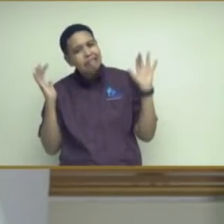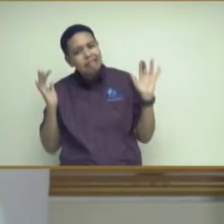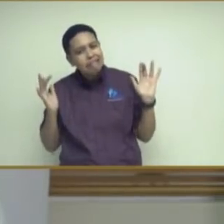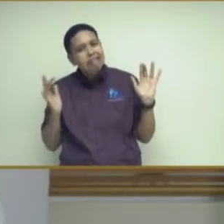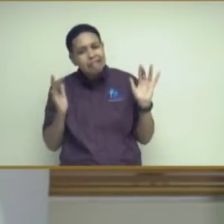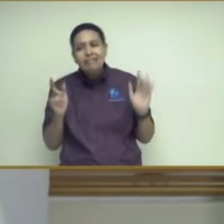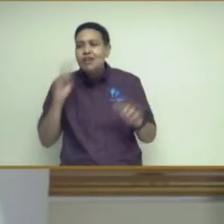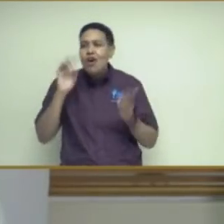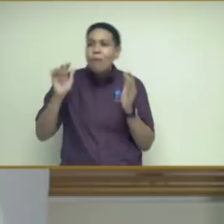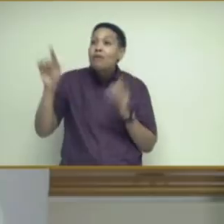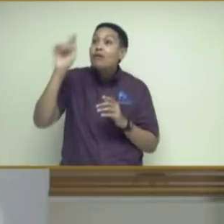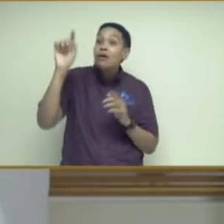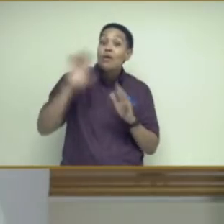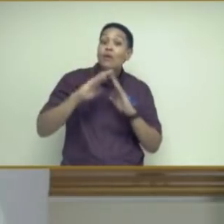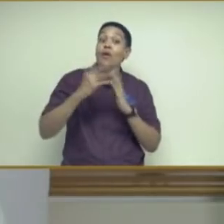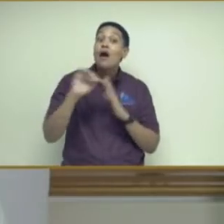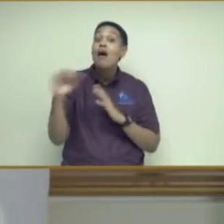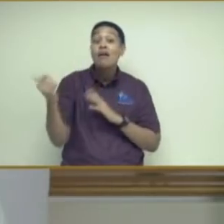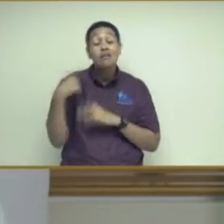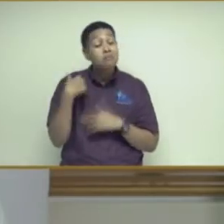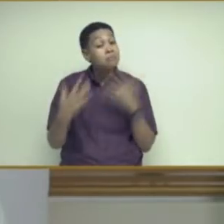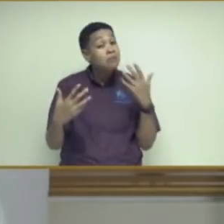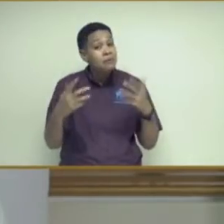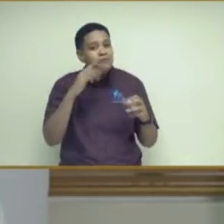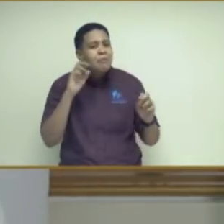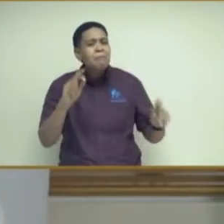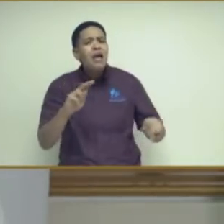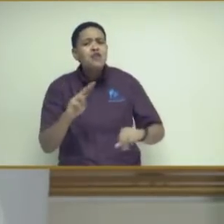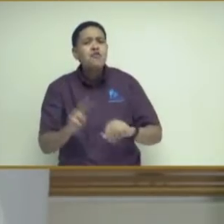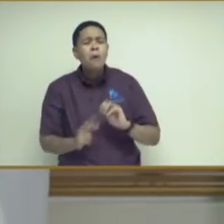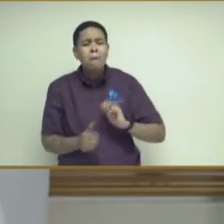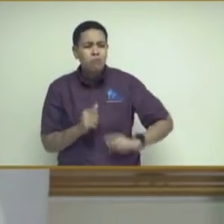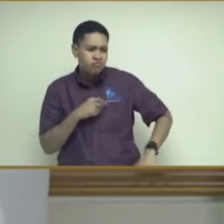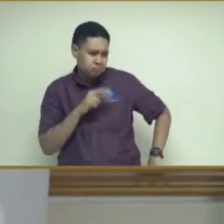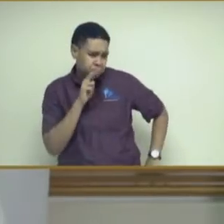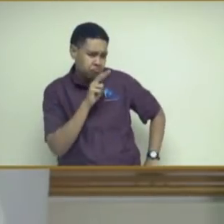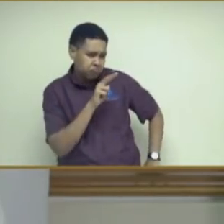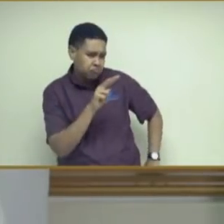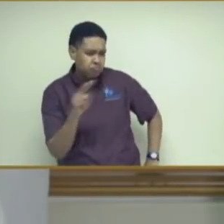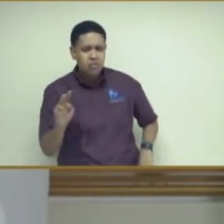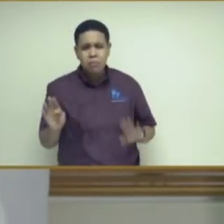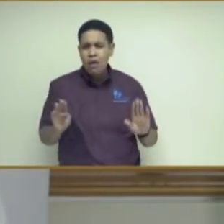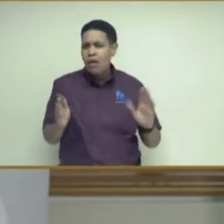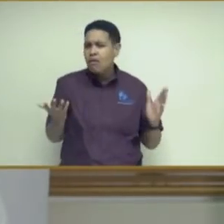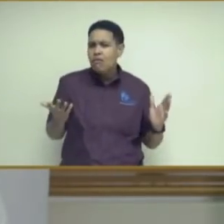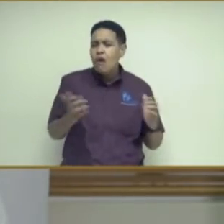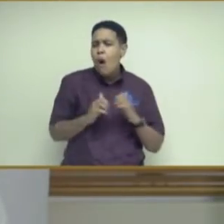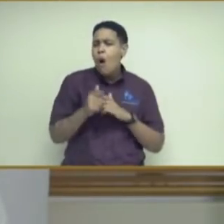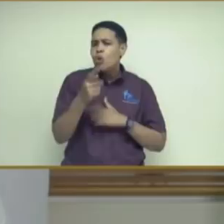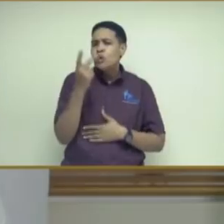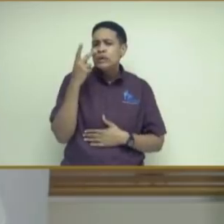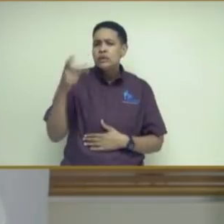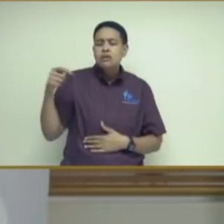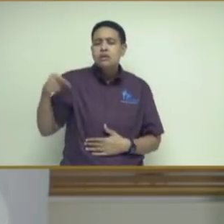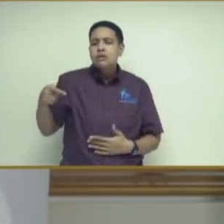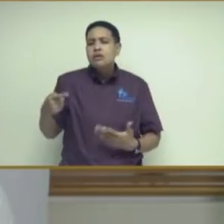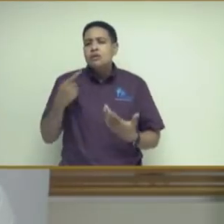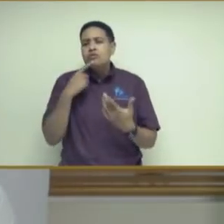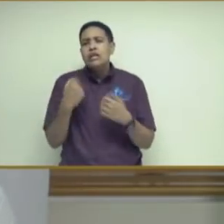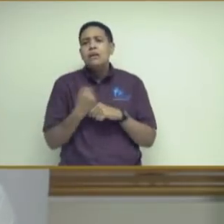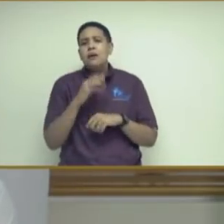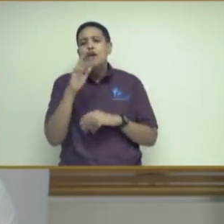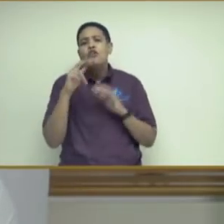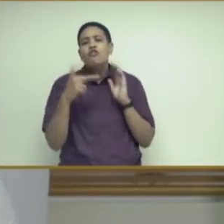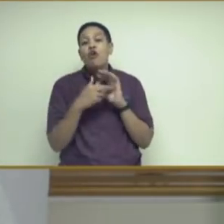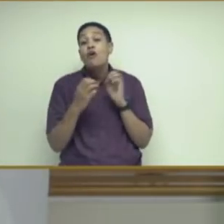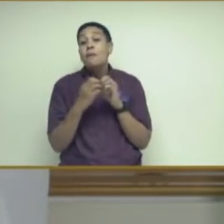se. So, we can, it's back to normal. How do you see this making your